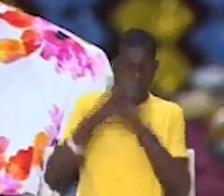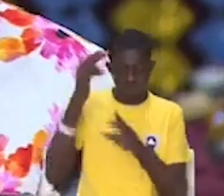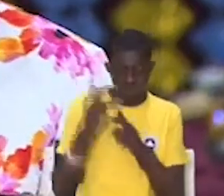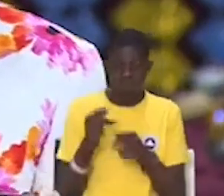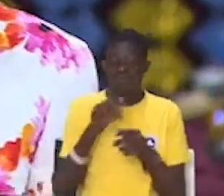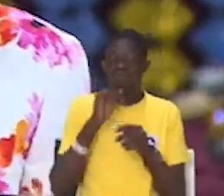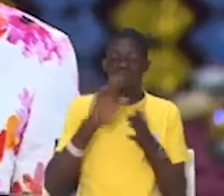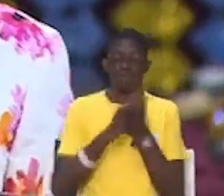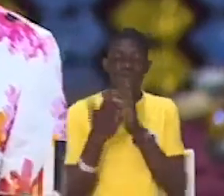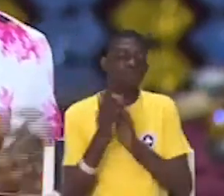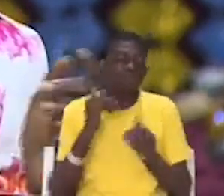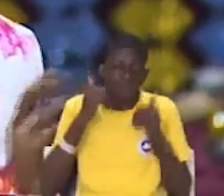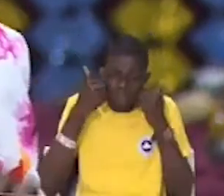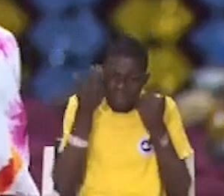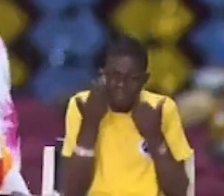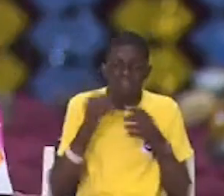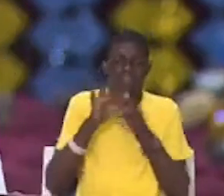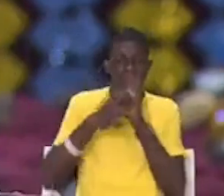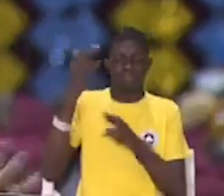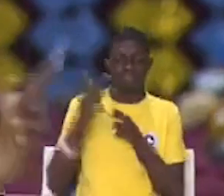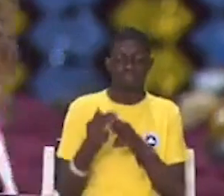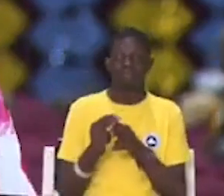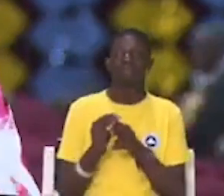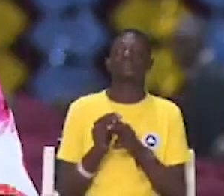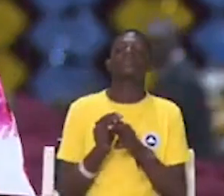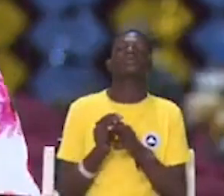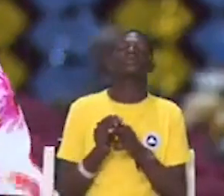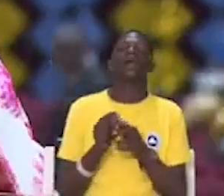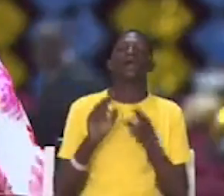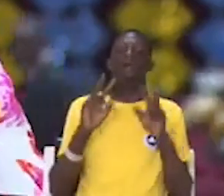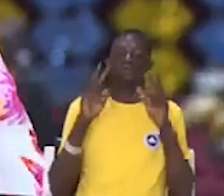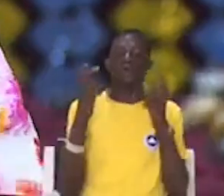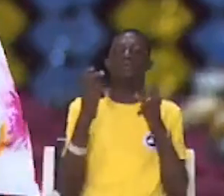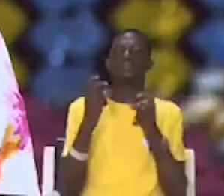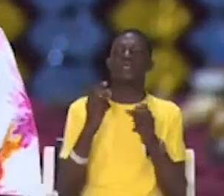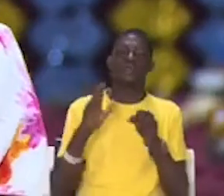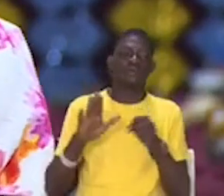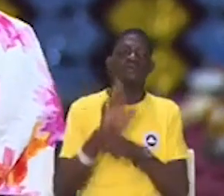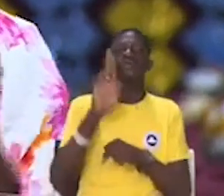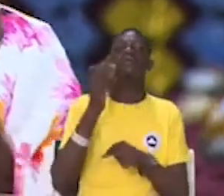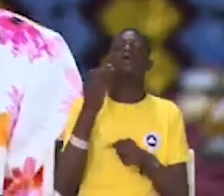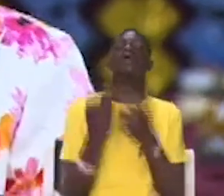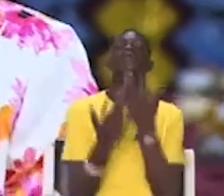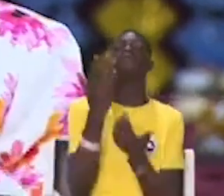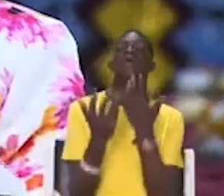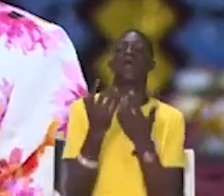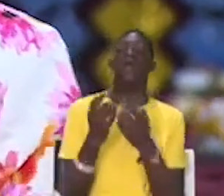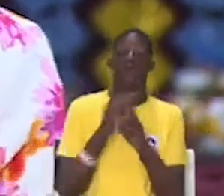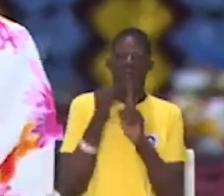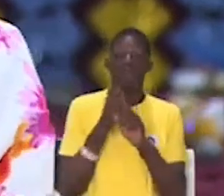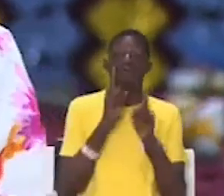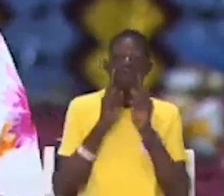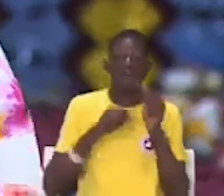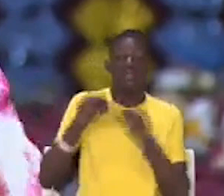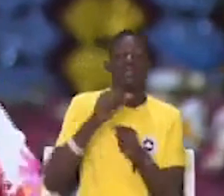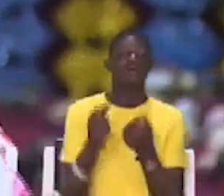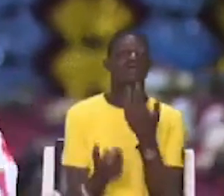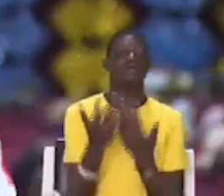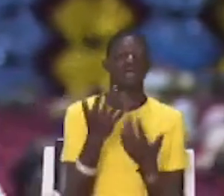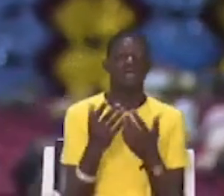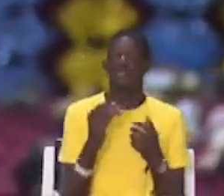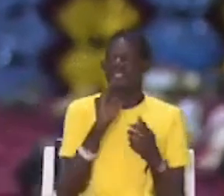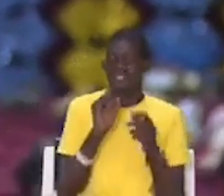of Jesus. Like our theme says, it says, refuel your fire. So when we talk about your fire tonight,